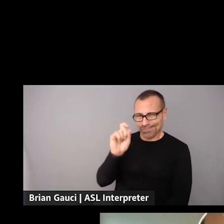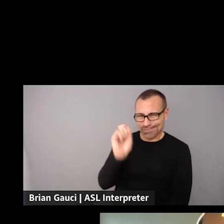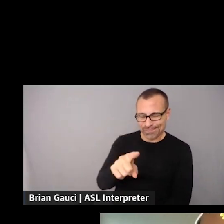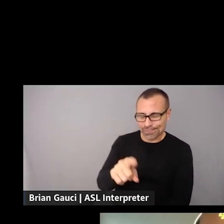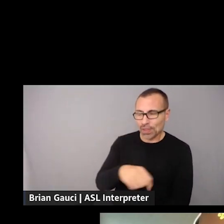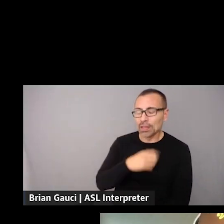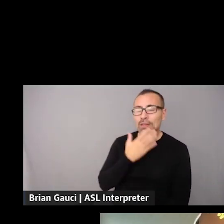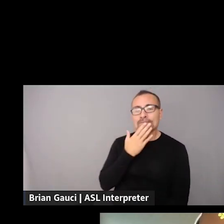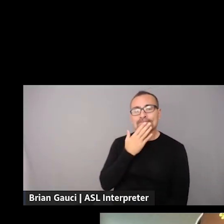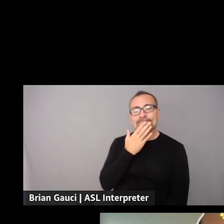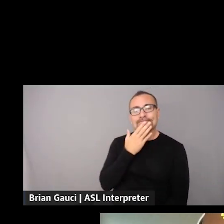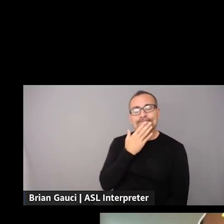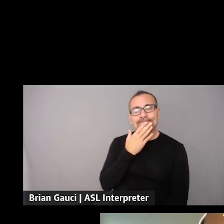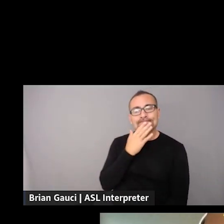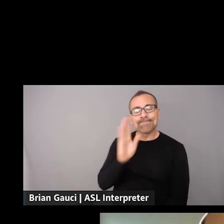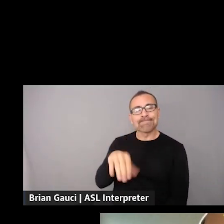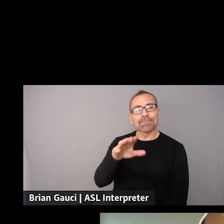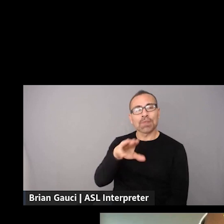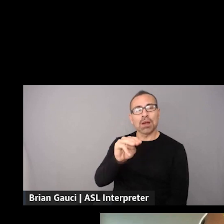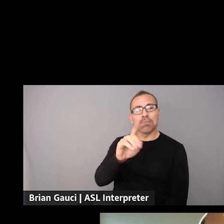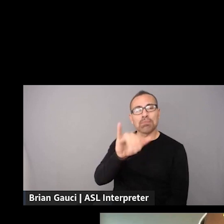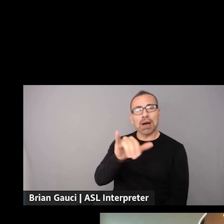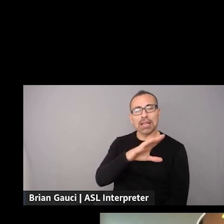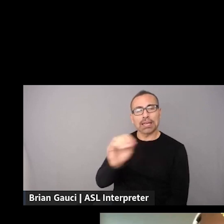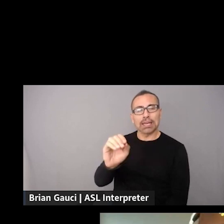With that in mind, Molly and Arthi,